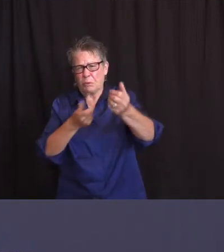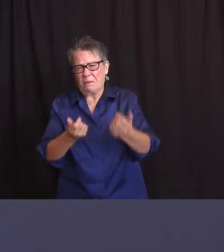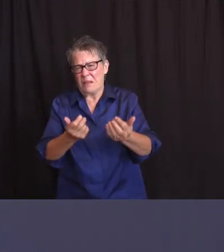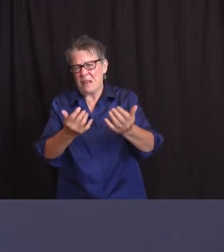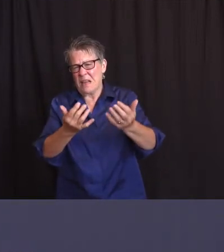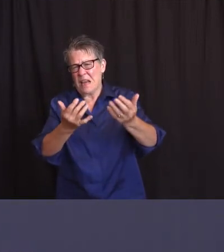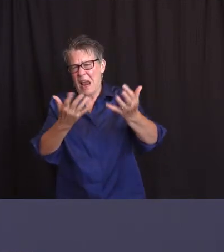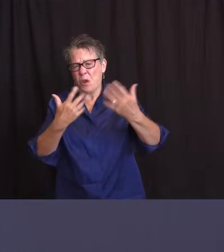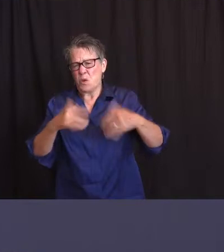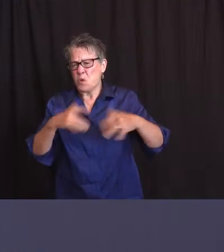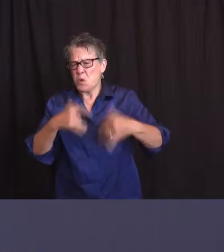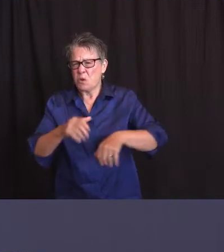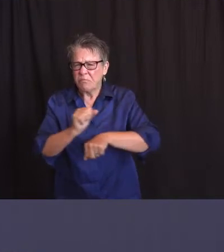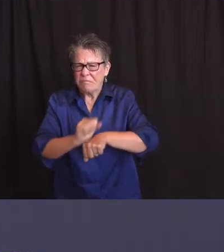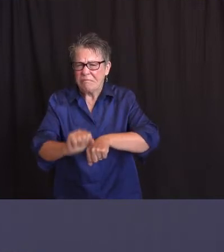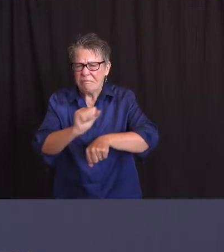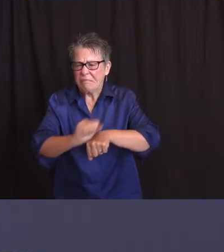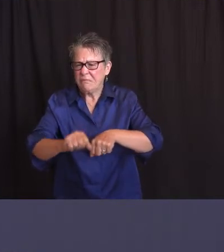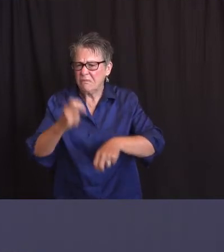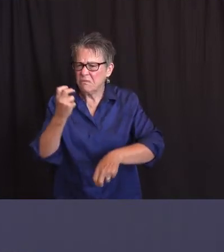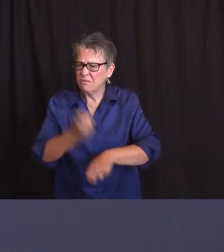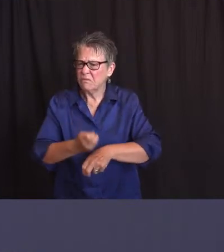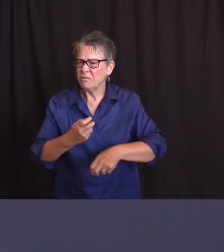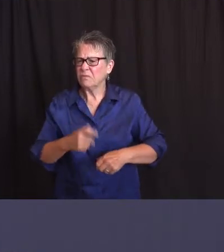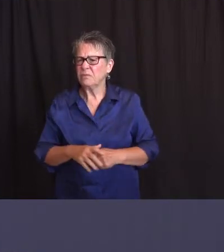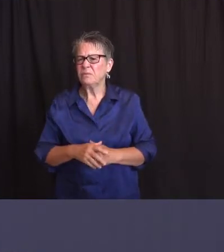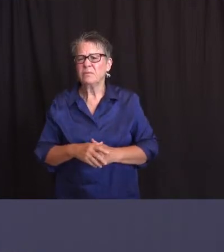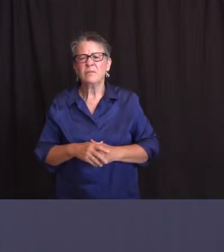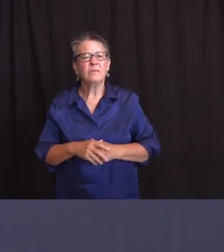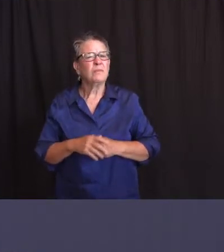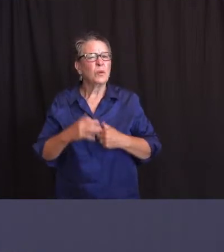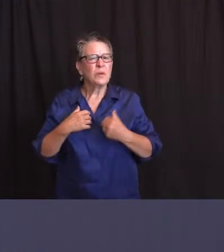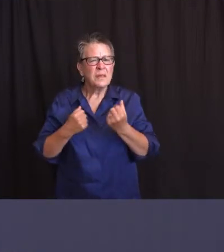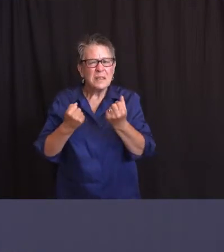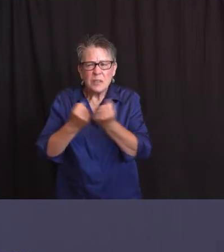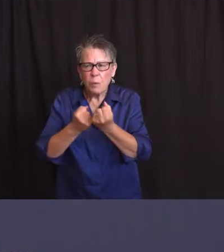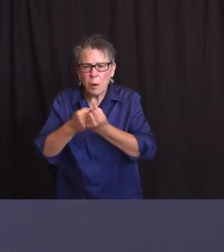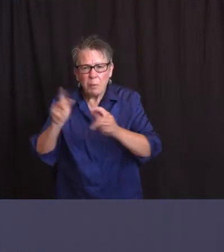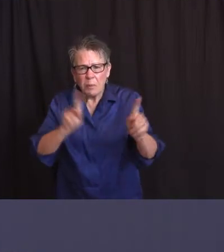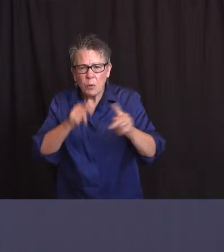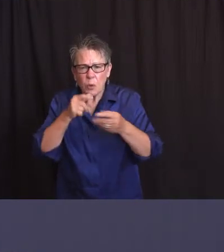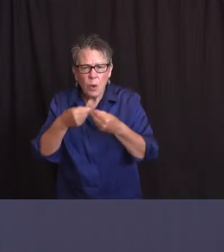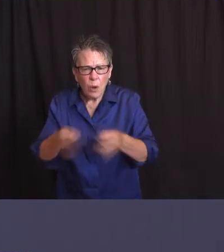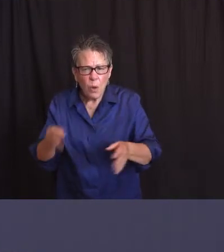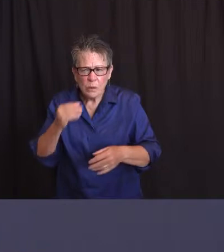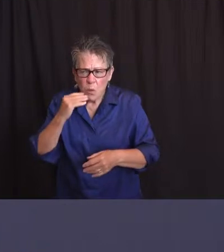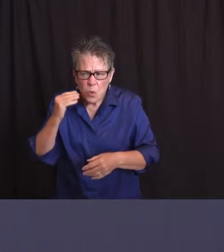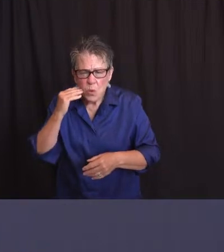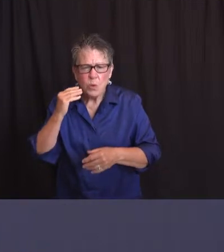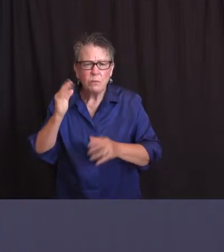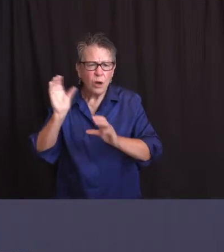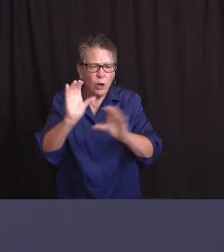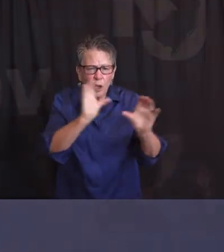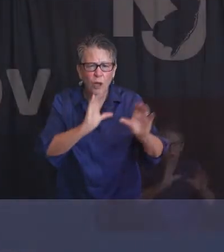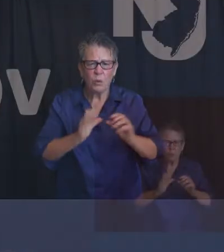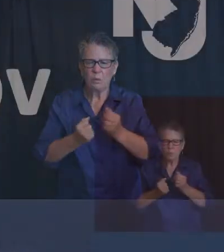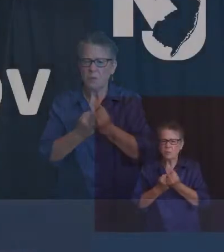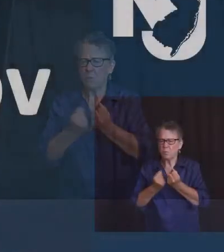from. So keep them in your prayers, everybody. No policy-related announcements for today, so let's dive right into the